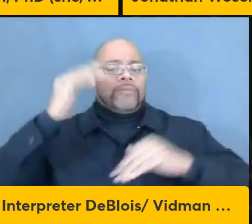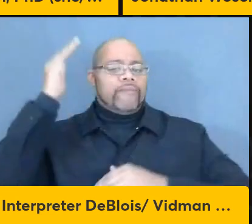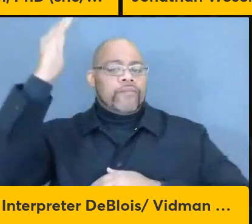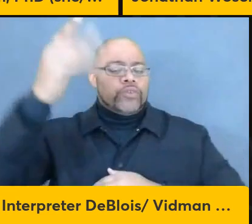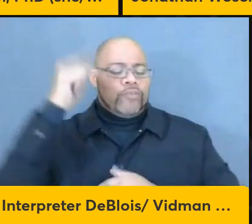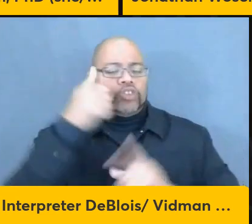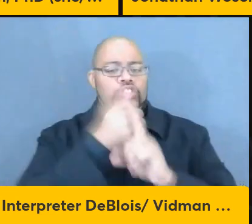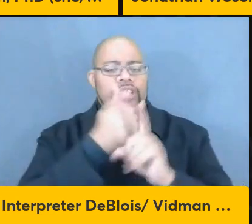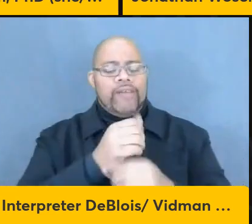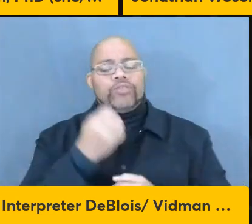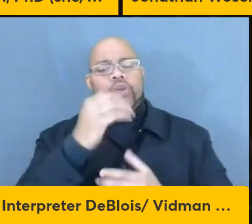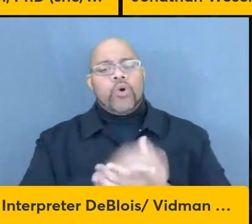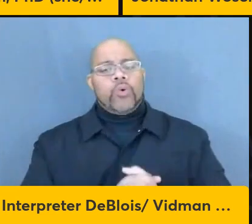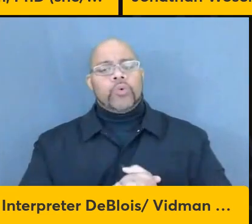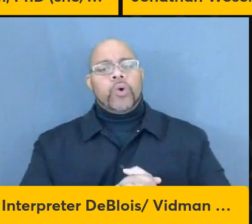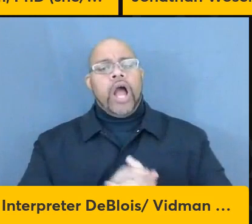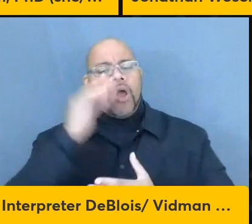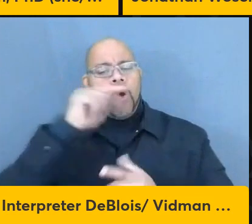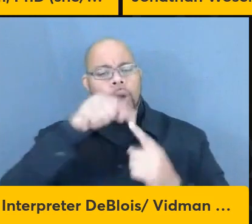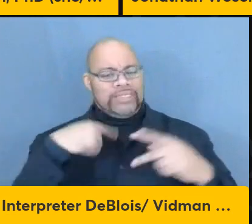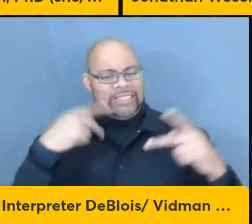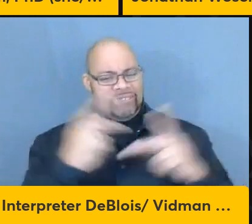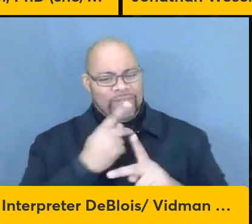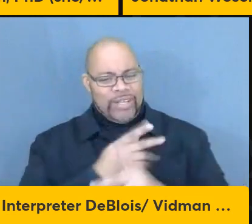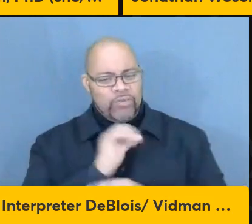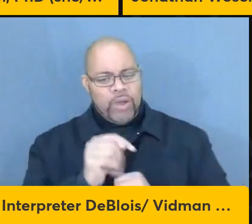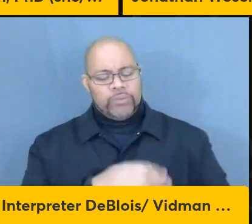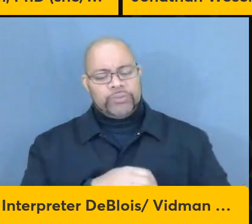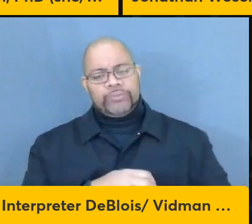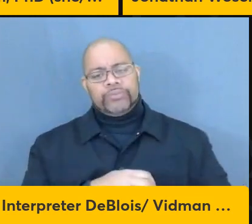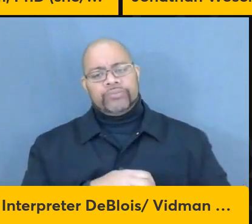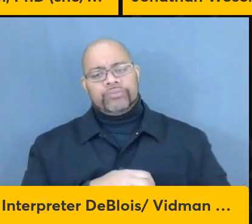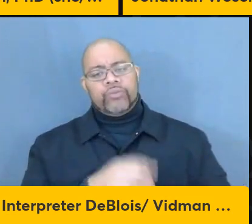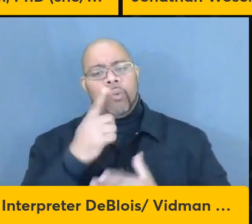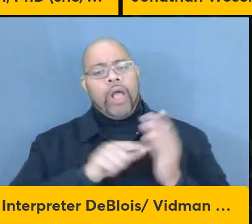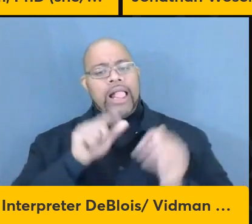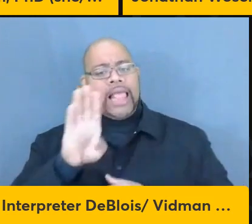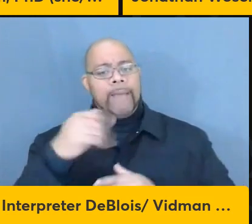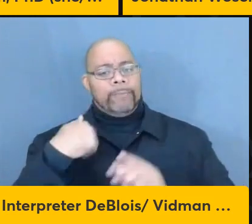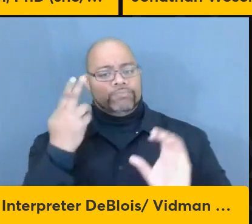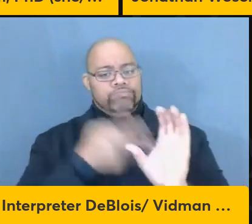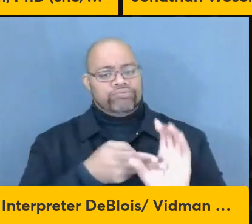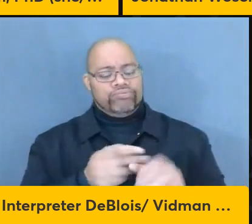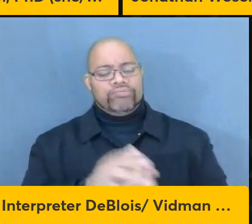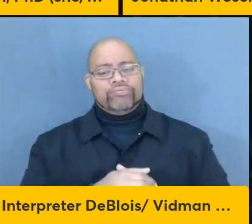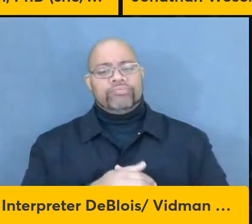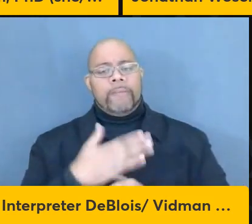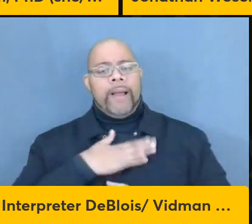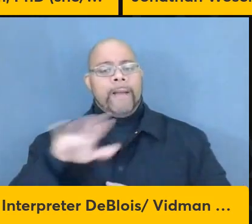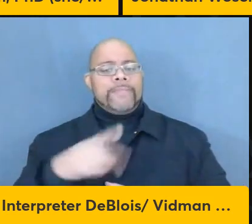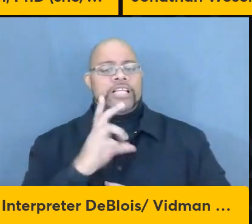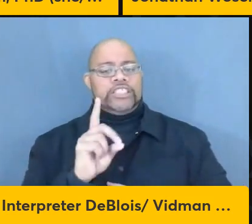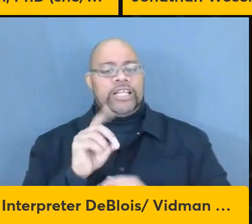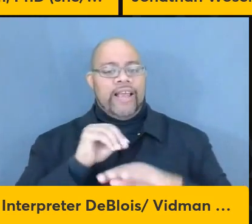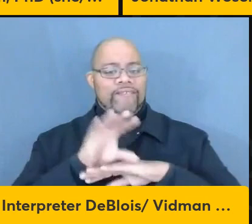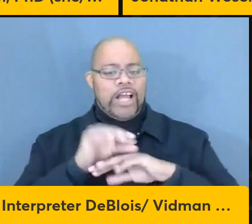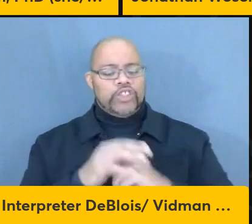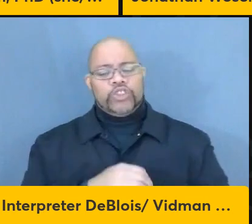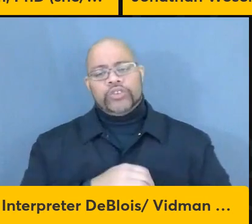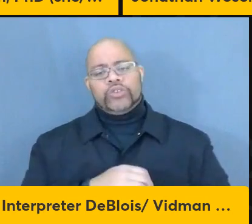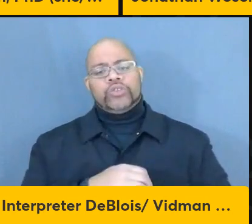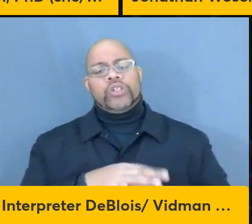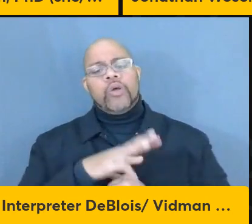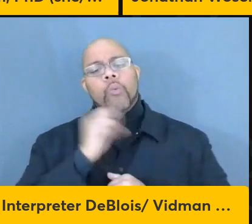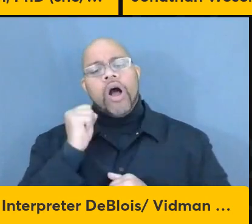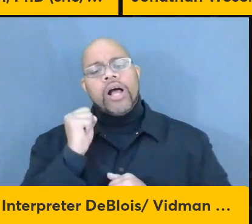for yourself. So I know when I was figuring out what lab I was going to be in and who'd be my PhD advisor, it